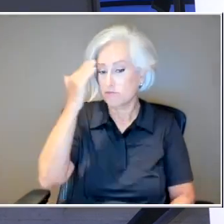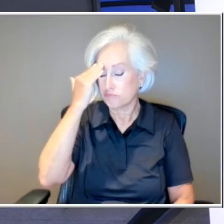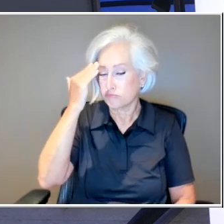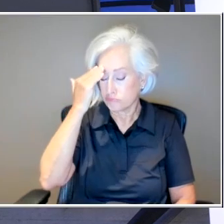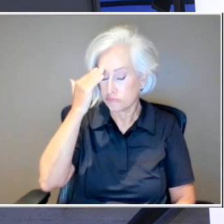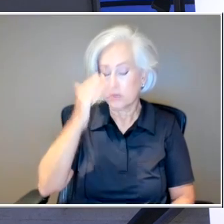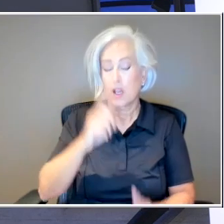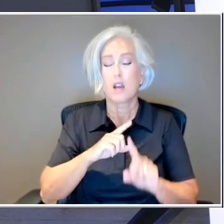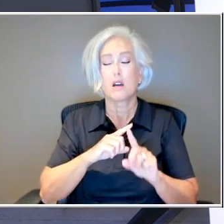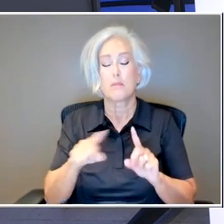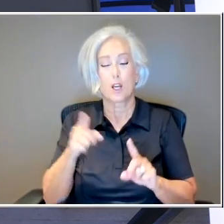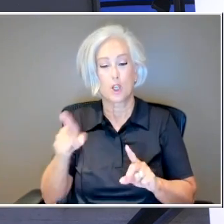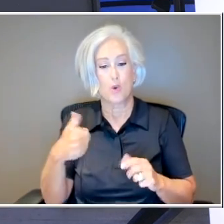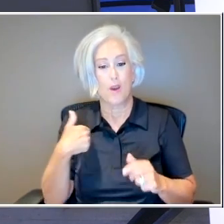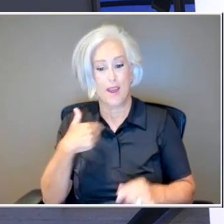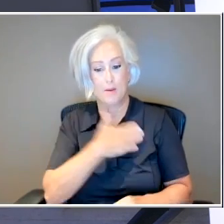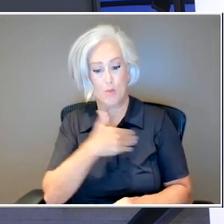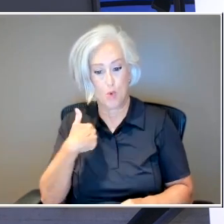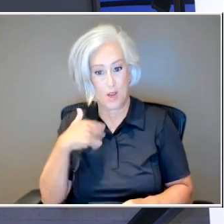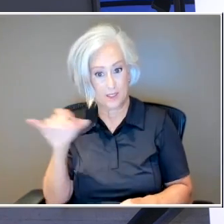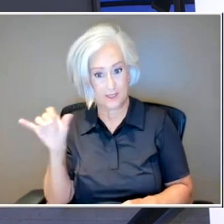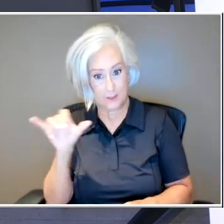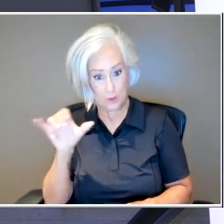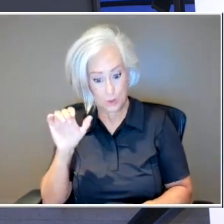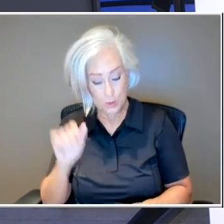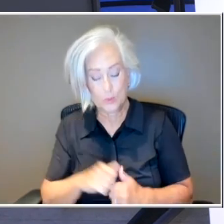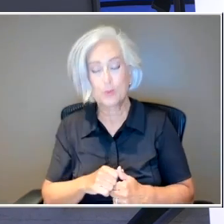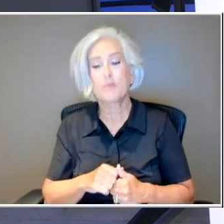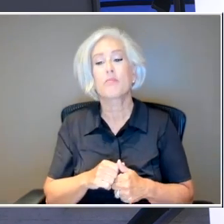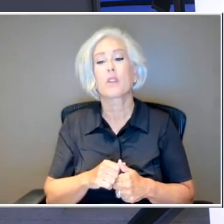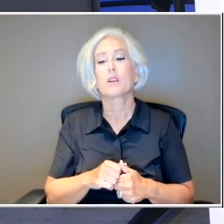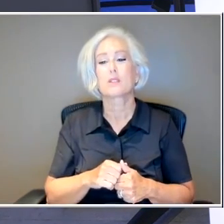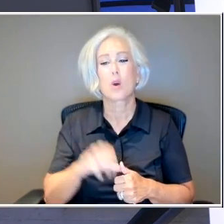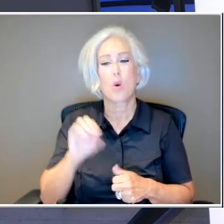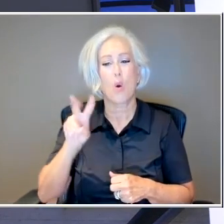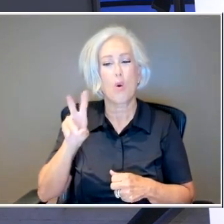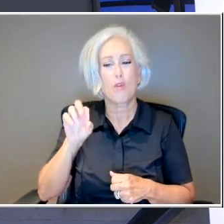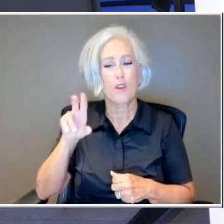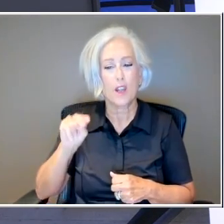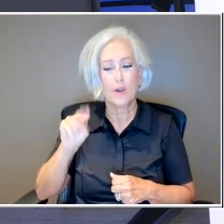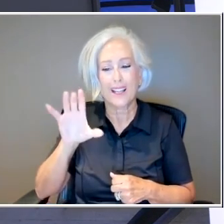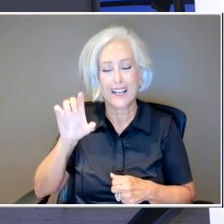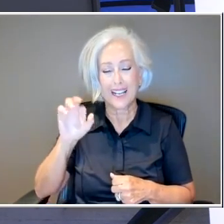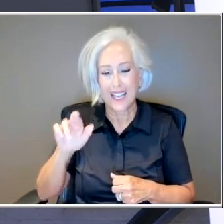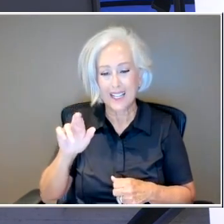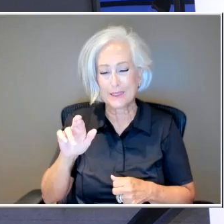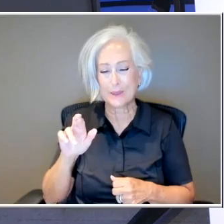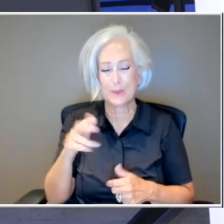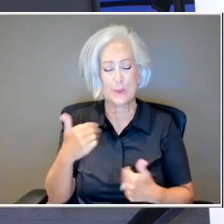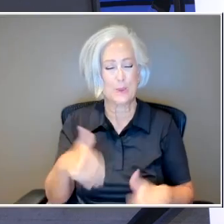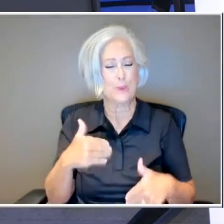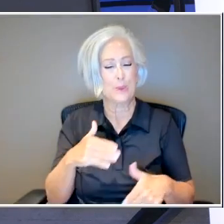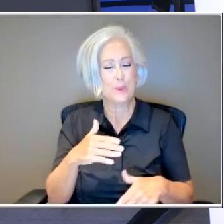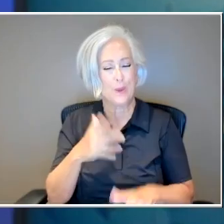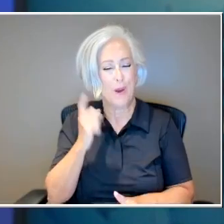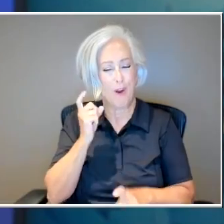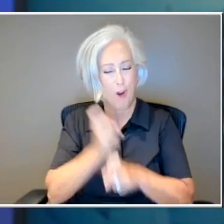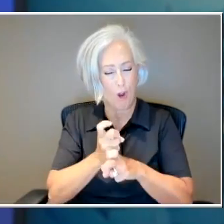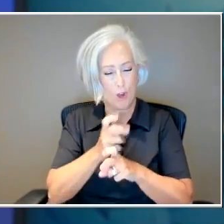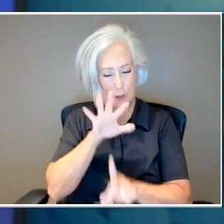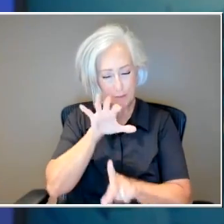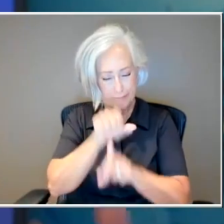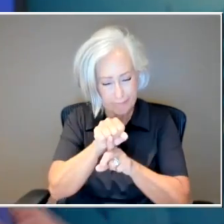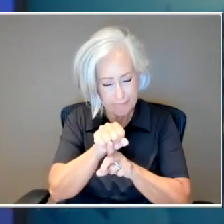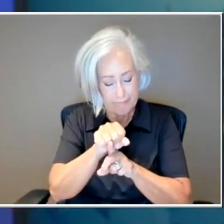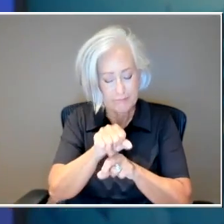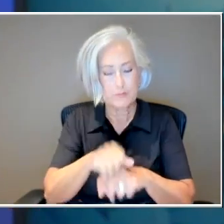ovarian cancer, gosh, it's tricky. The symptoms and signs. Let's go over those because they're hard to catch. Sure. And so actually the